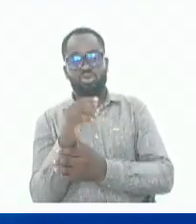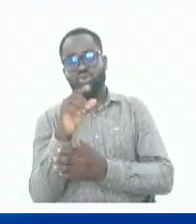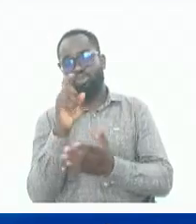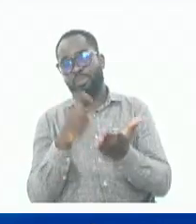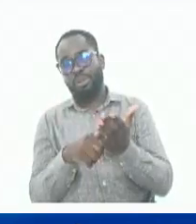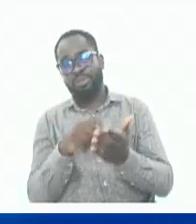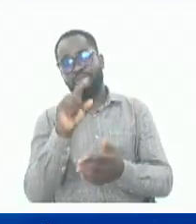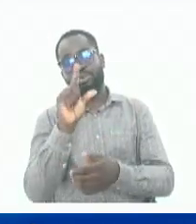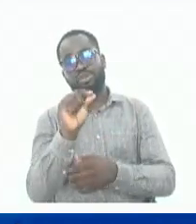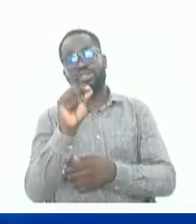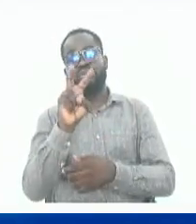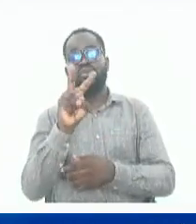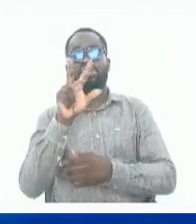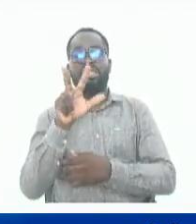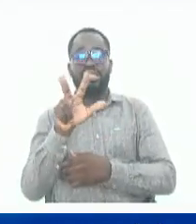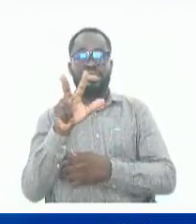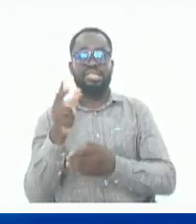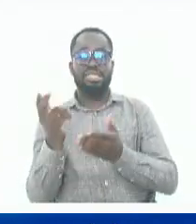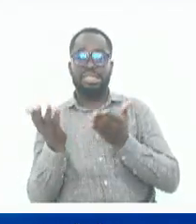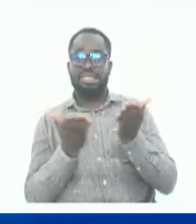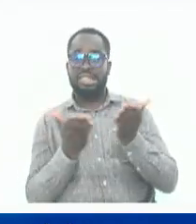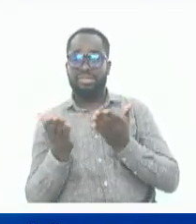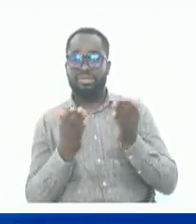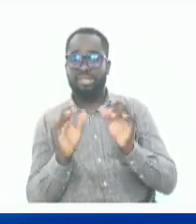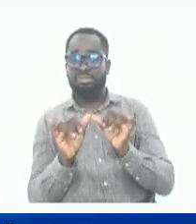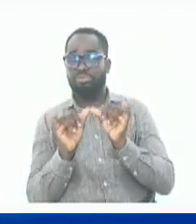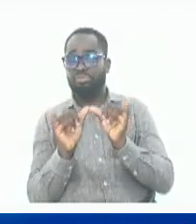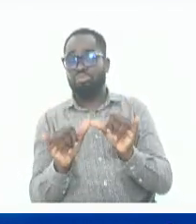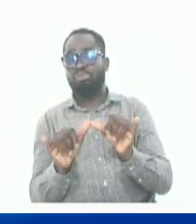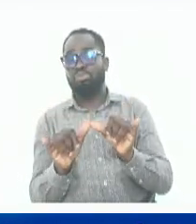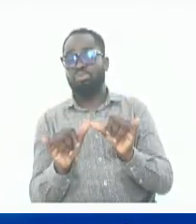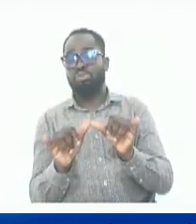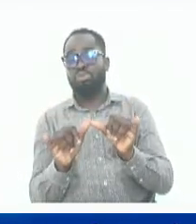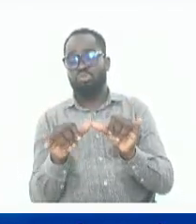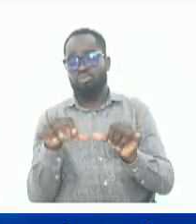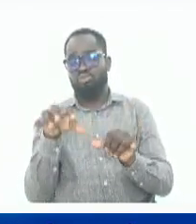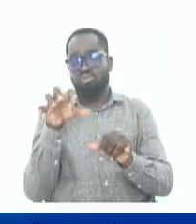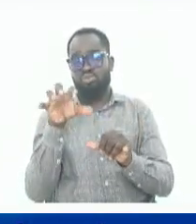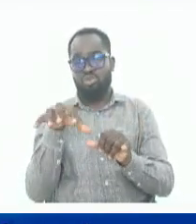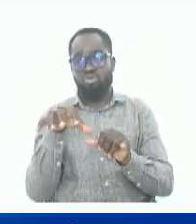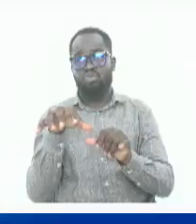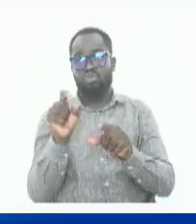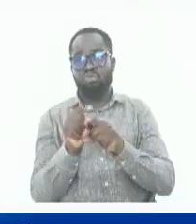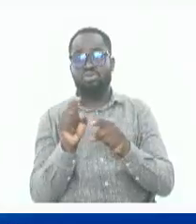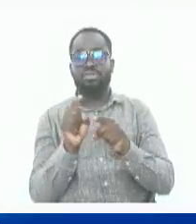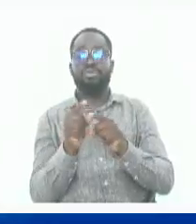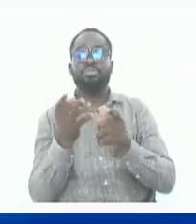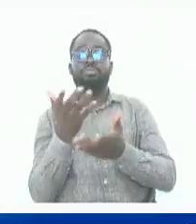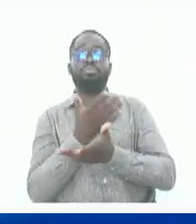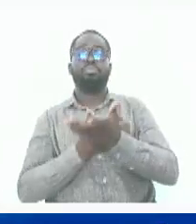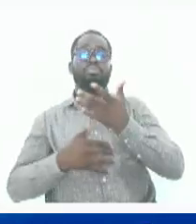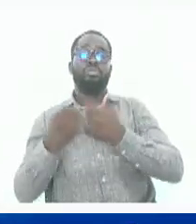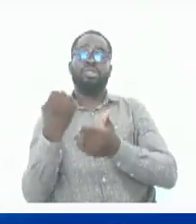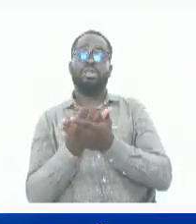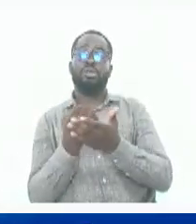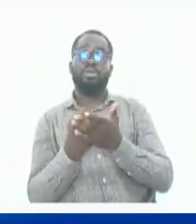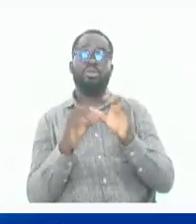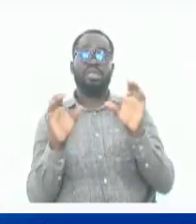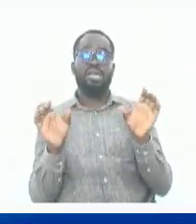2023. The services sector maintained its position as a dominant driver of economic